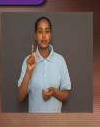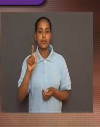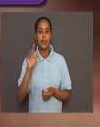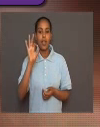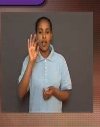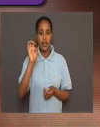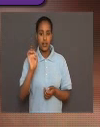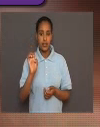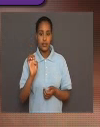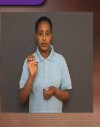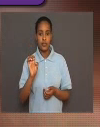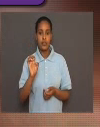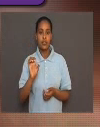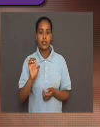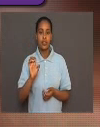iron,